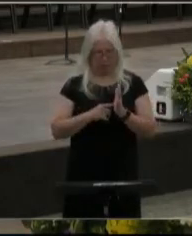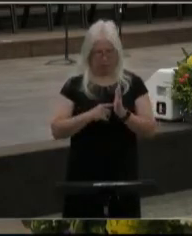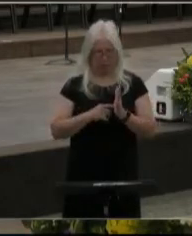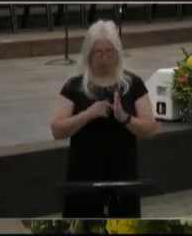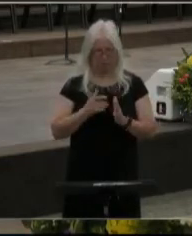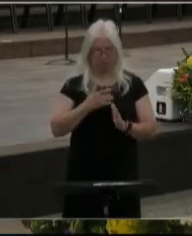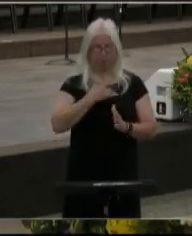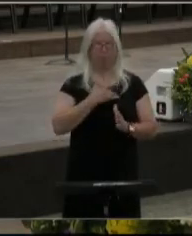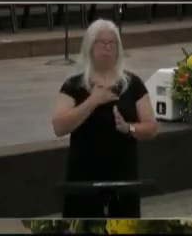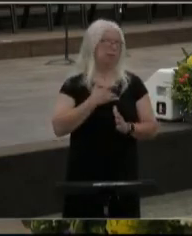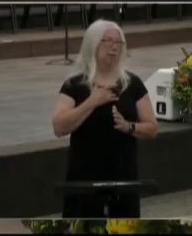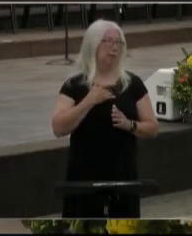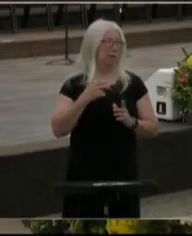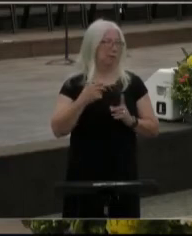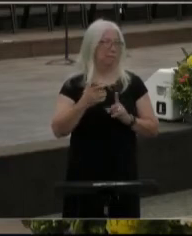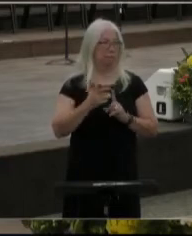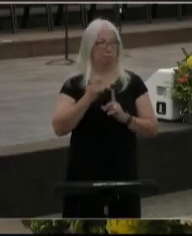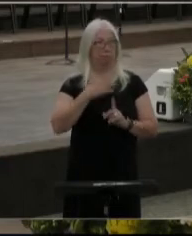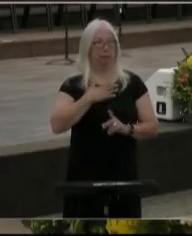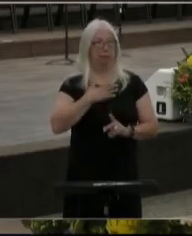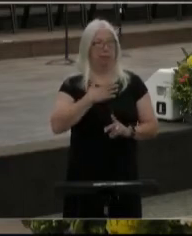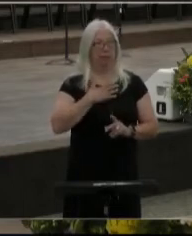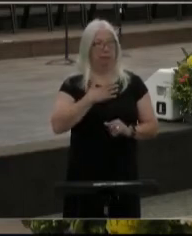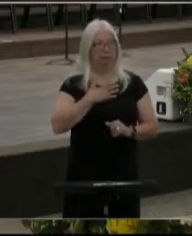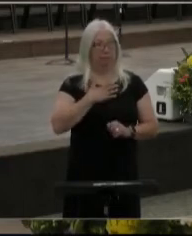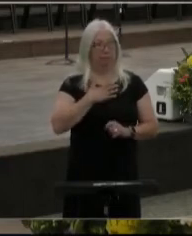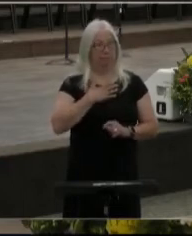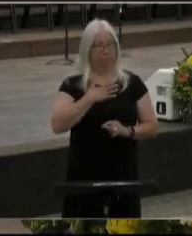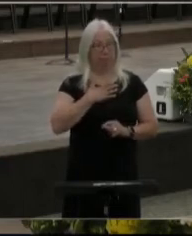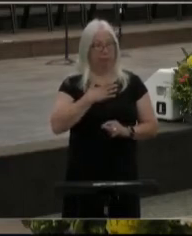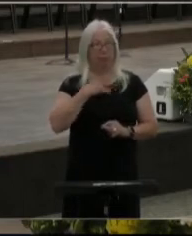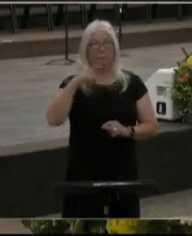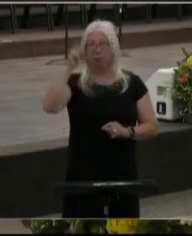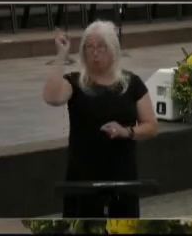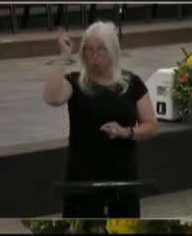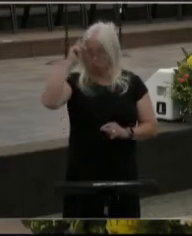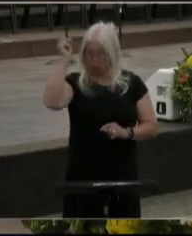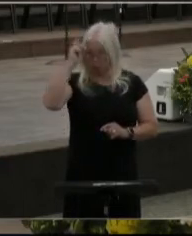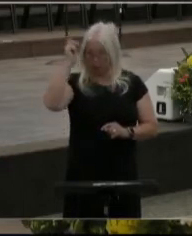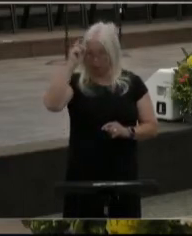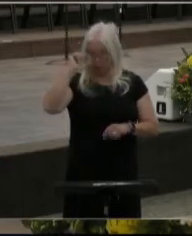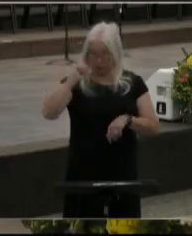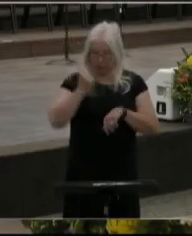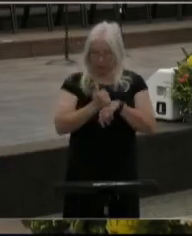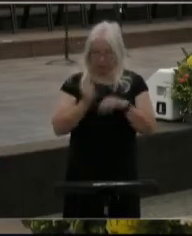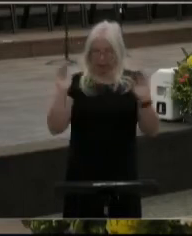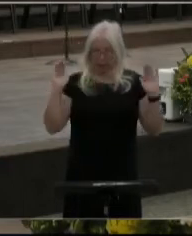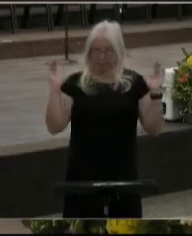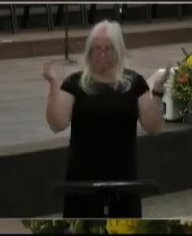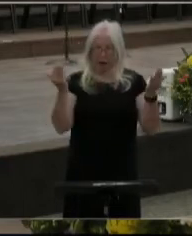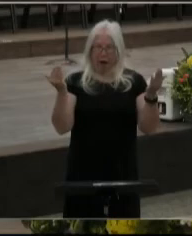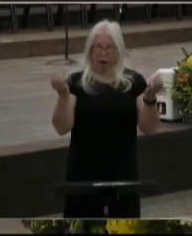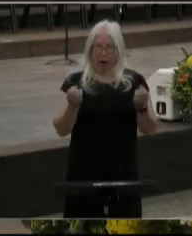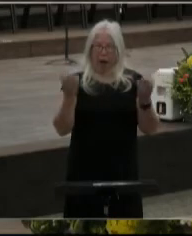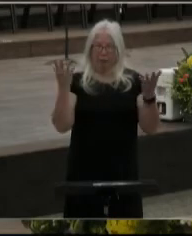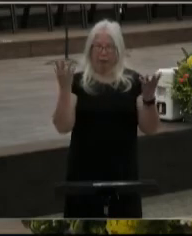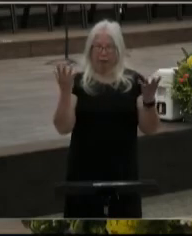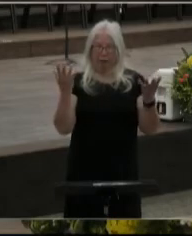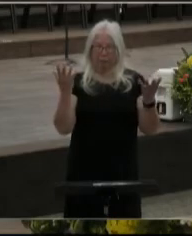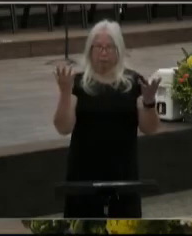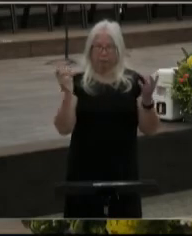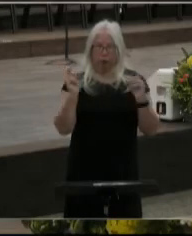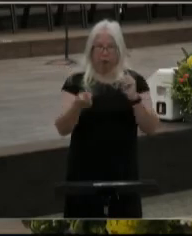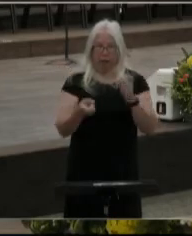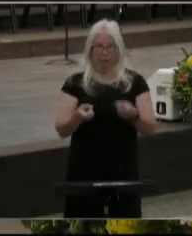stung. I had several things this stung me. Be wise in setting boundaries of how much you